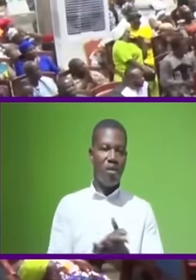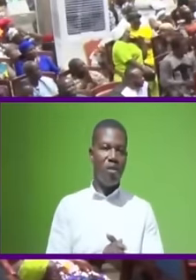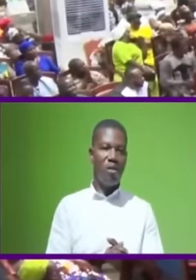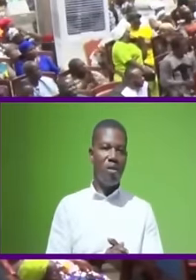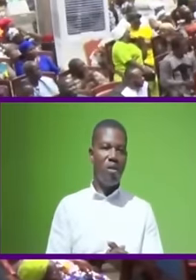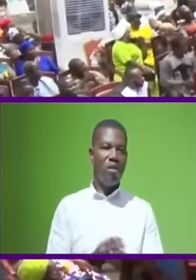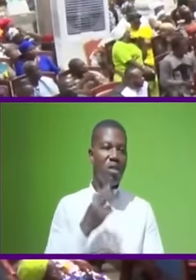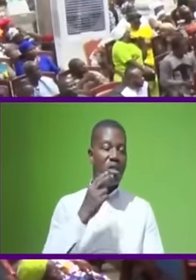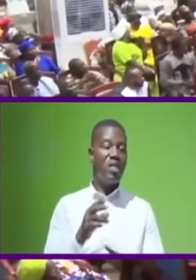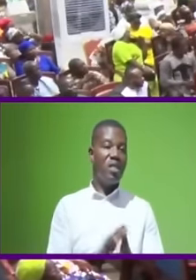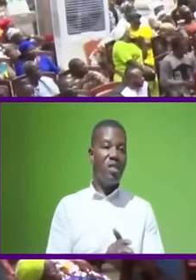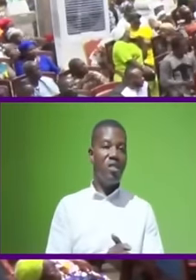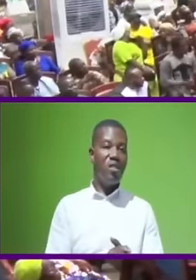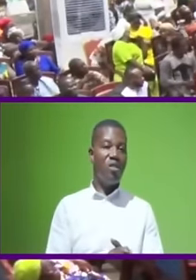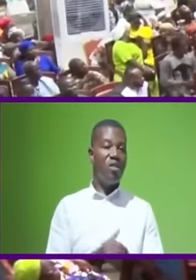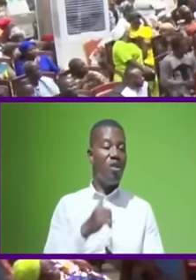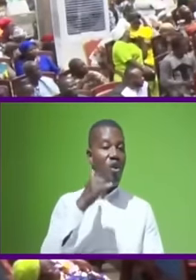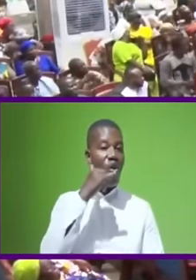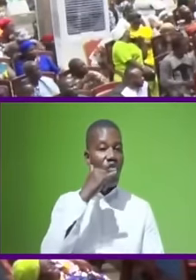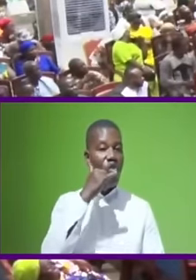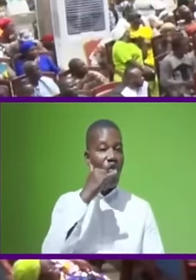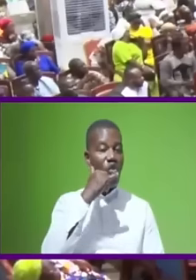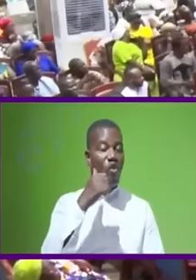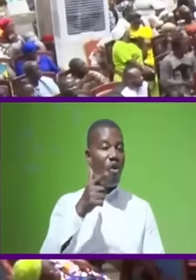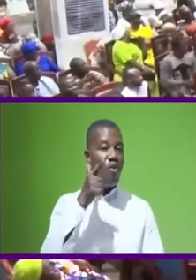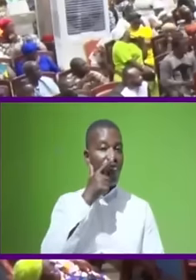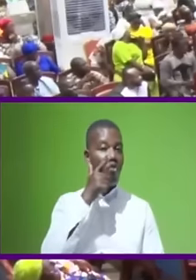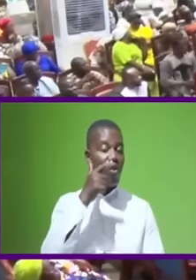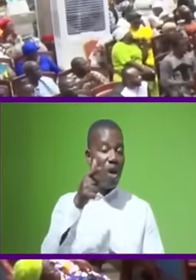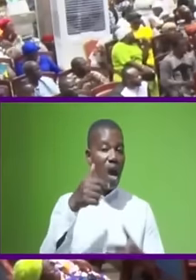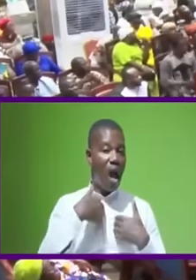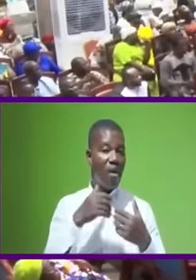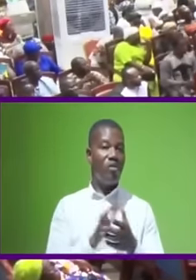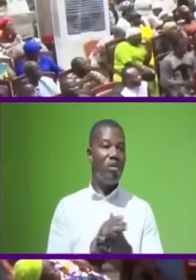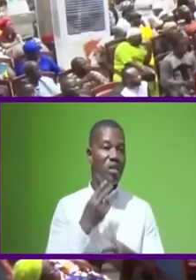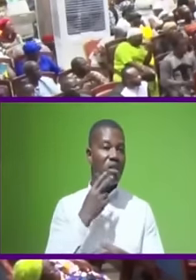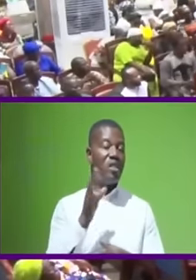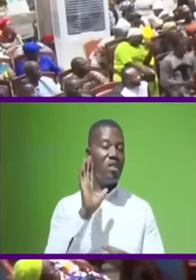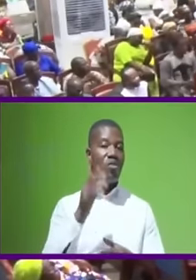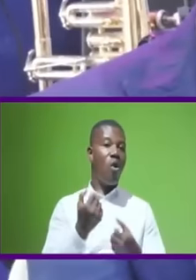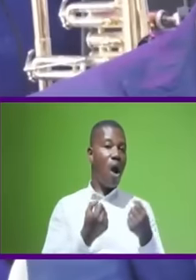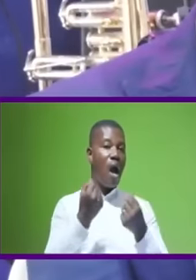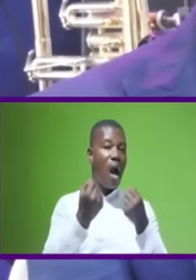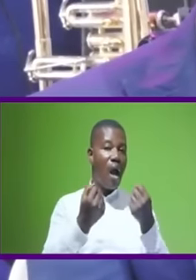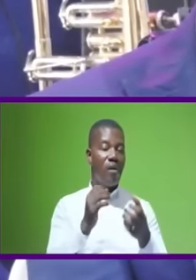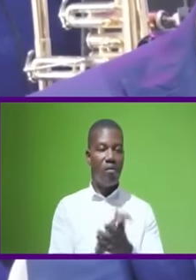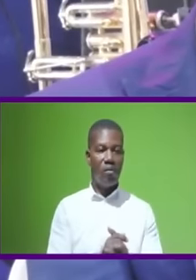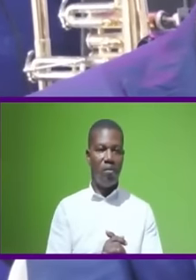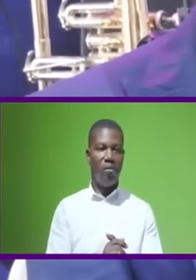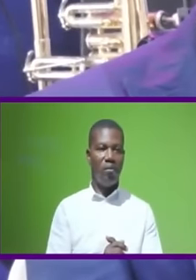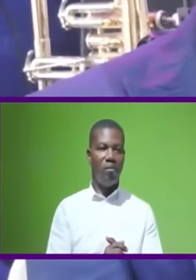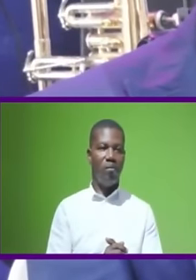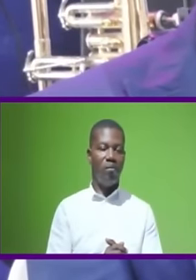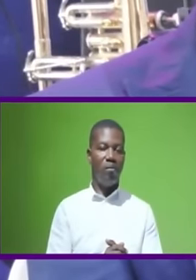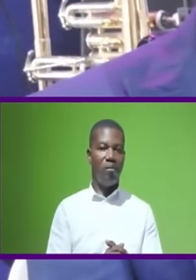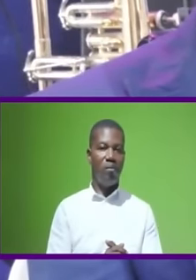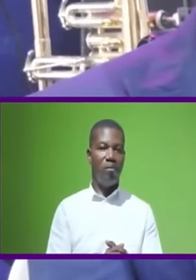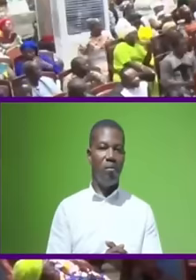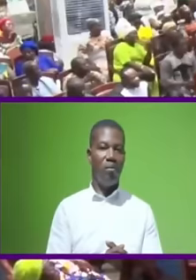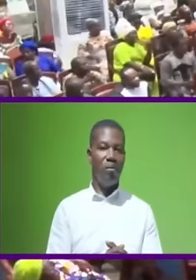blessed you. Even look at the phone in your hands and the car that you